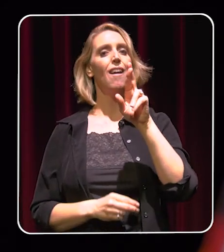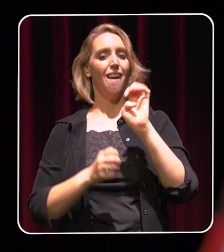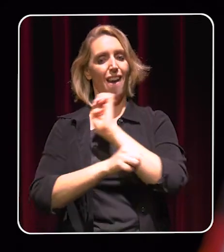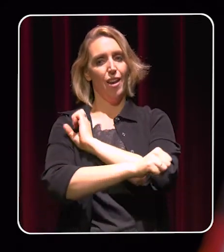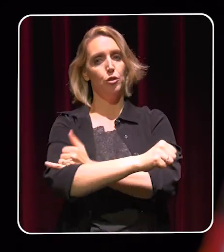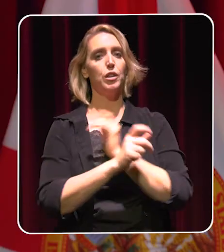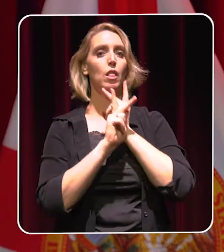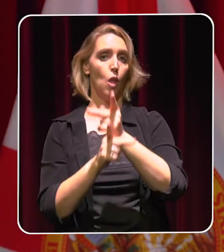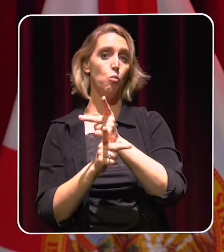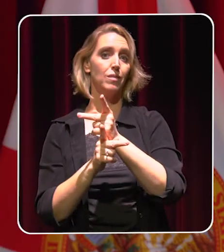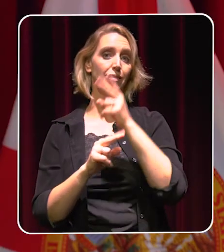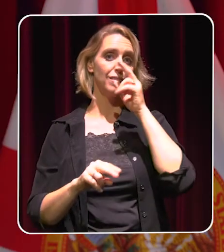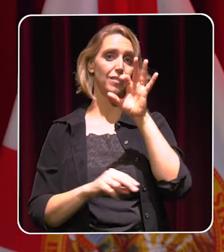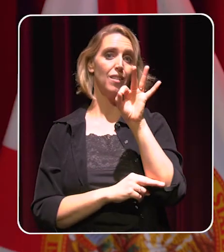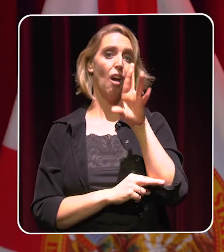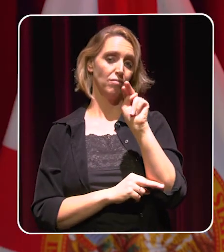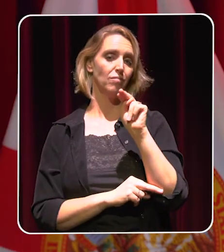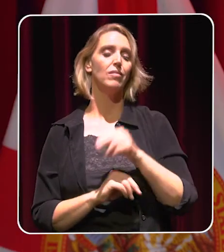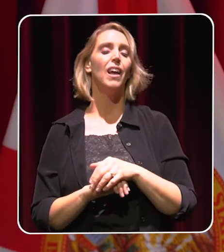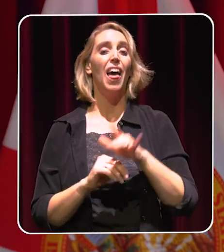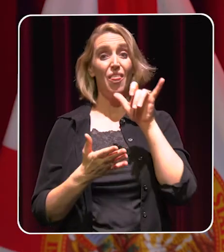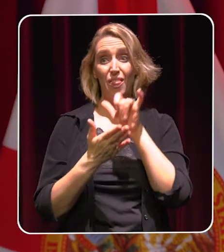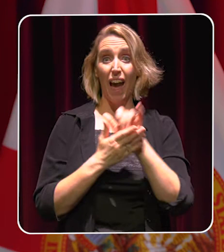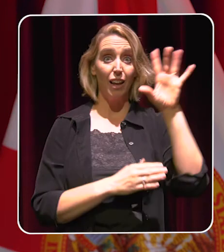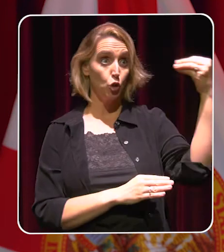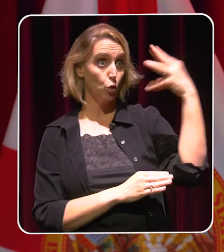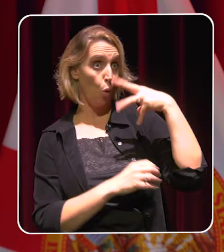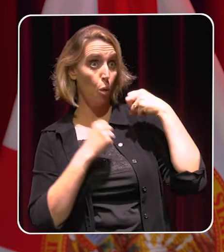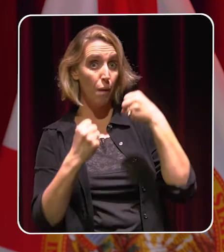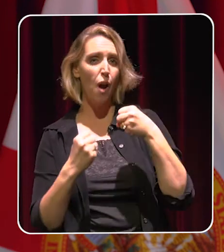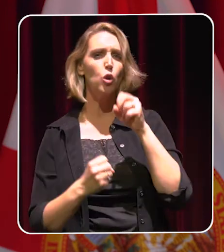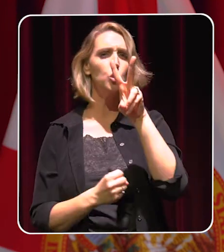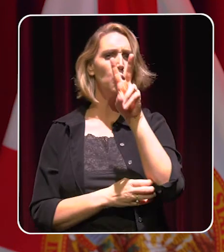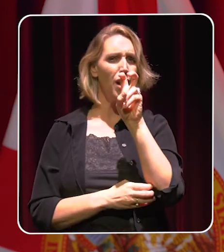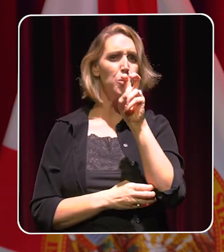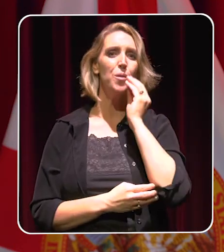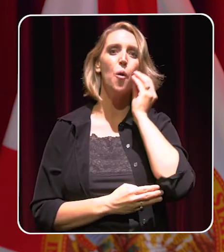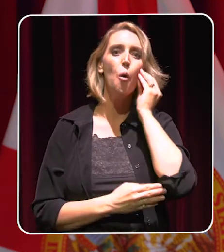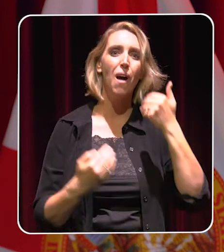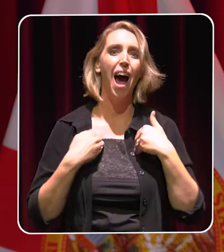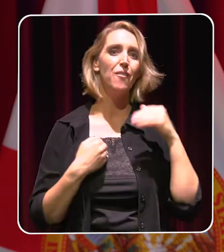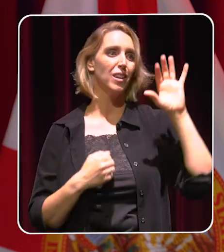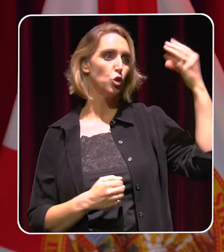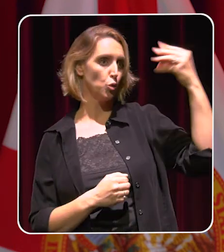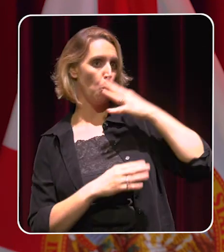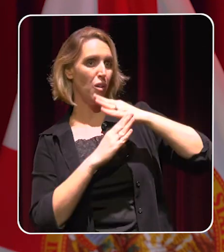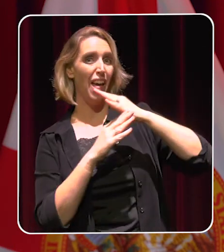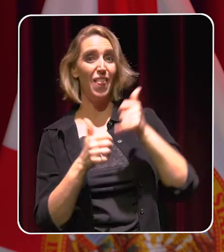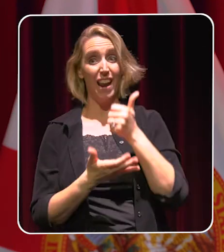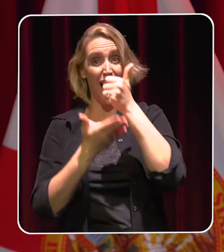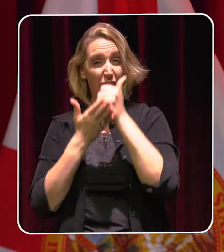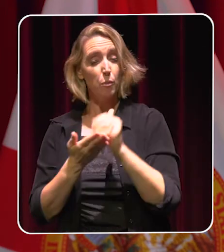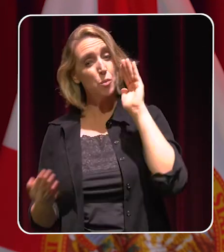SELF. Our investment in SUN alone has brought solar power to more than 200 homes, offsetting more